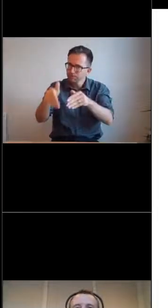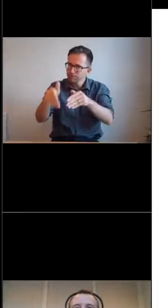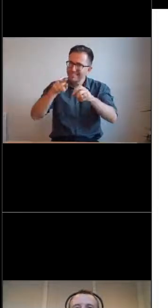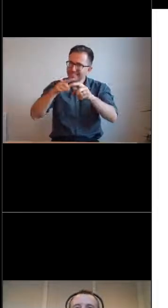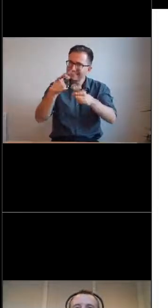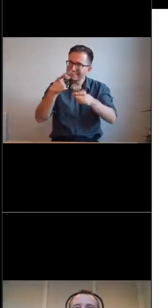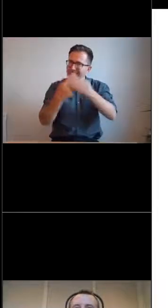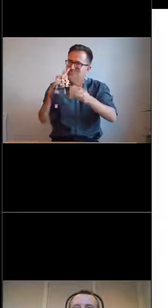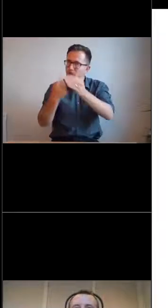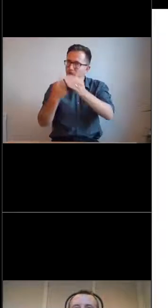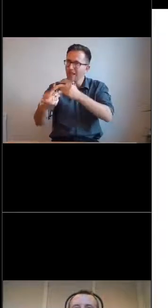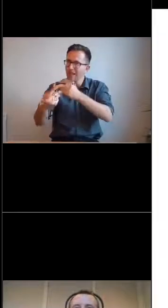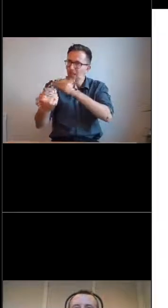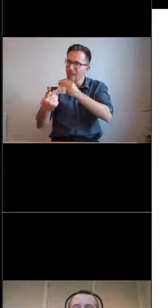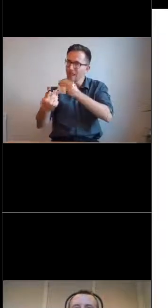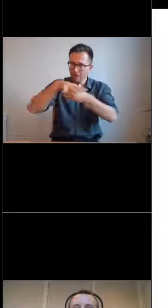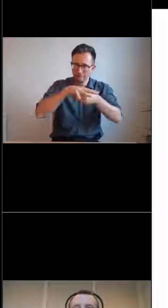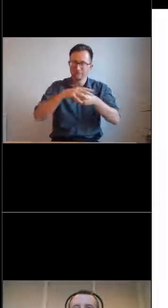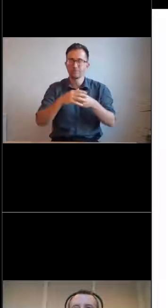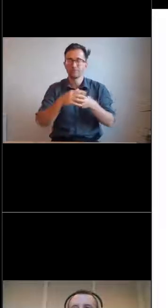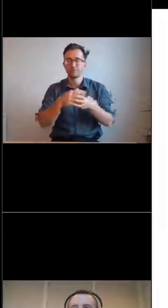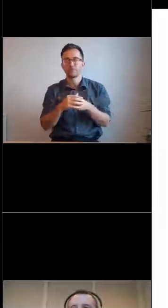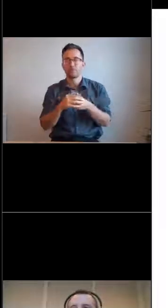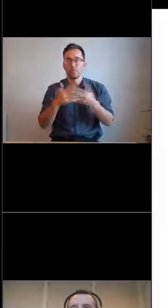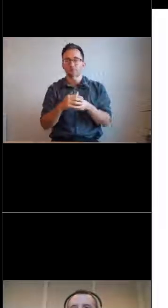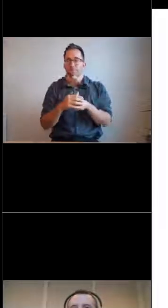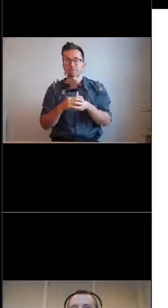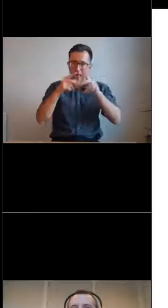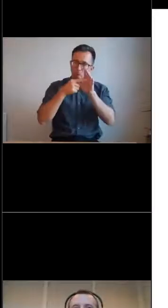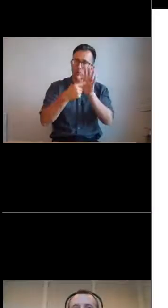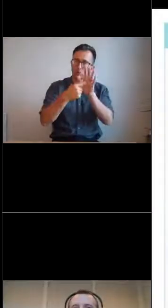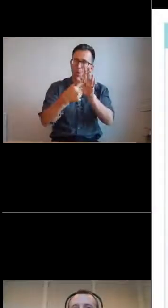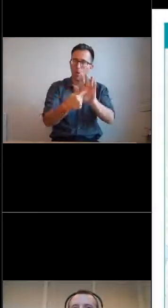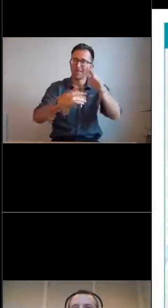get started by showing you the development boundary.